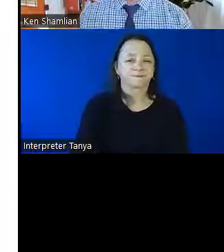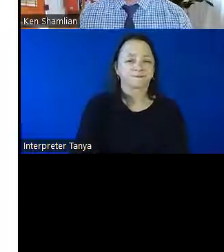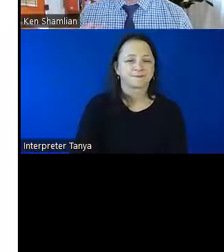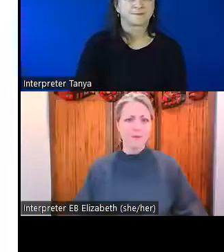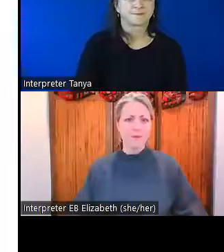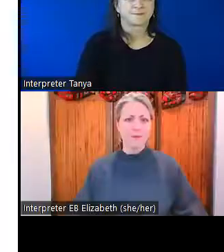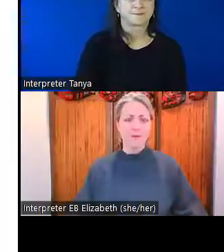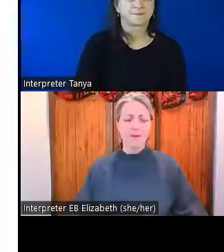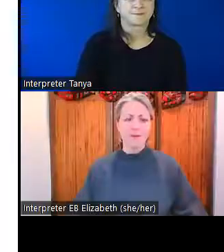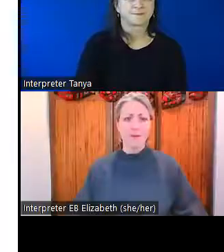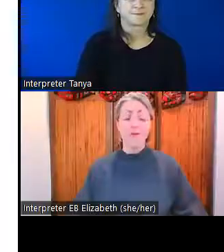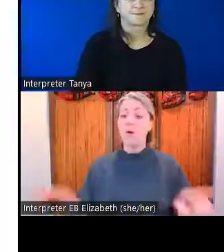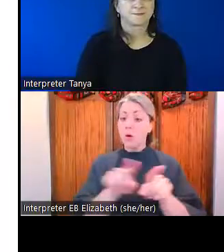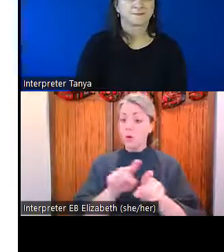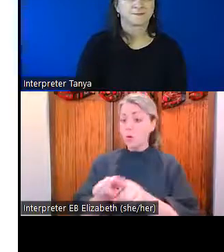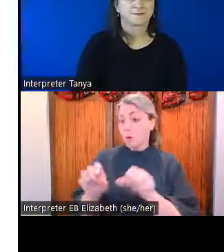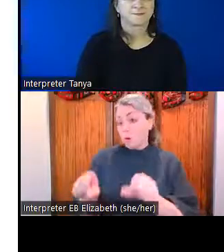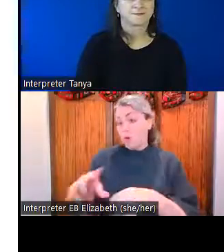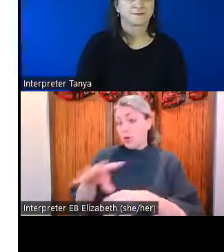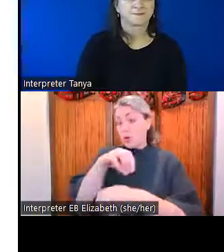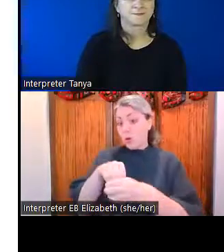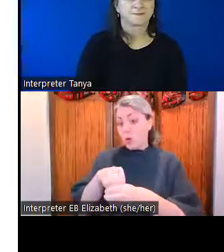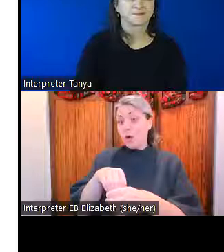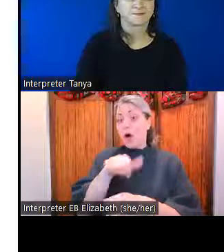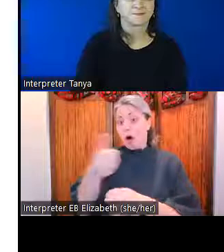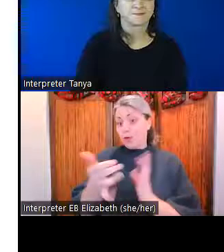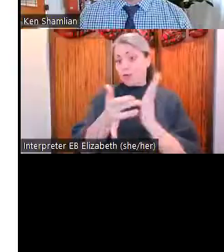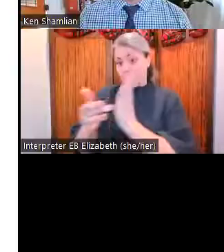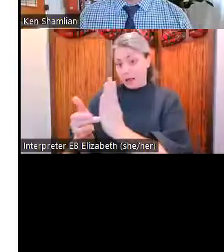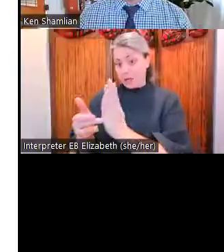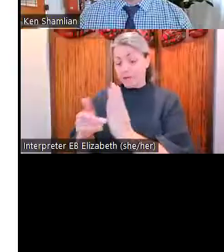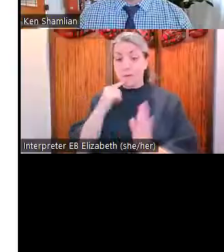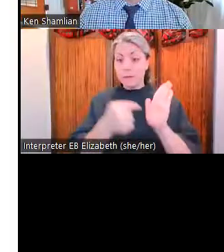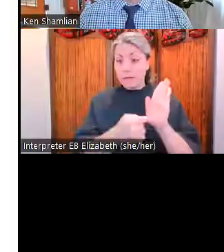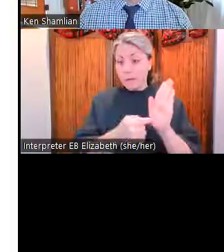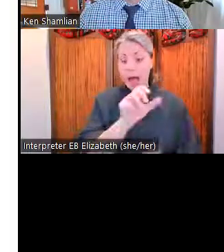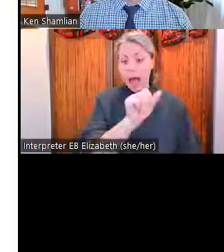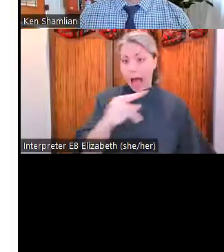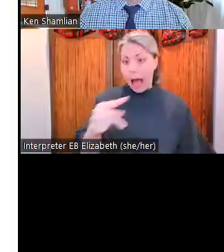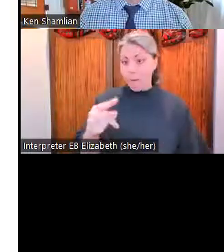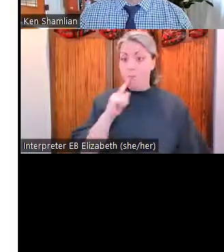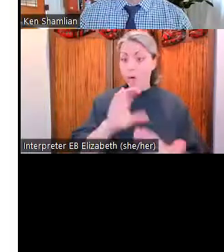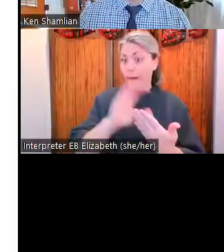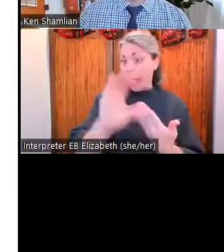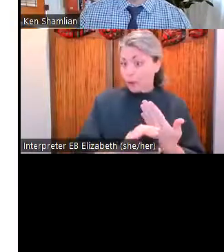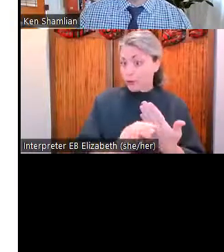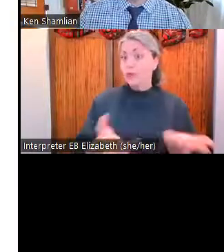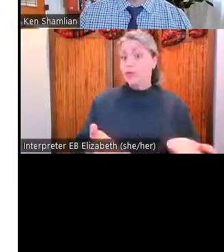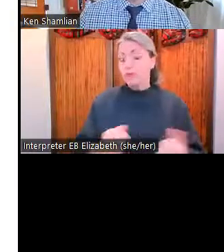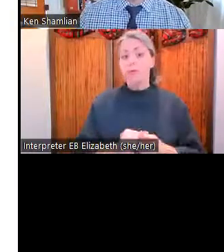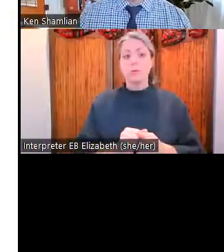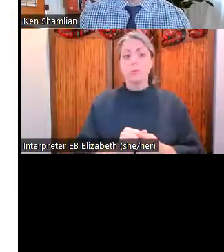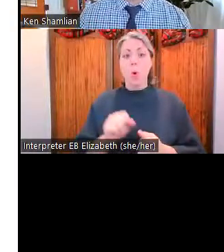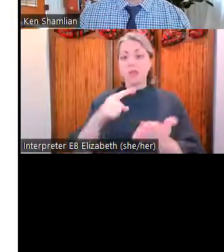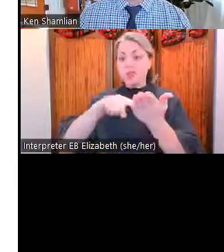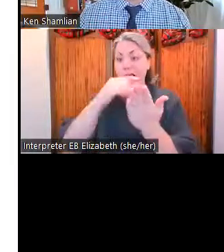It also can include things like using other types of technology like apps or simple calendars. more basic things like